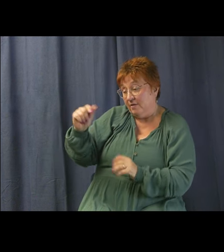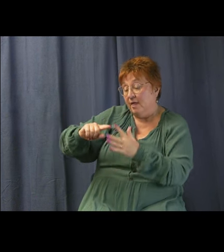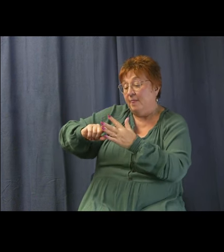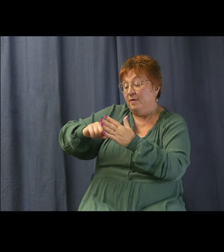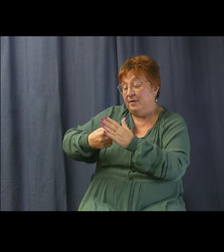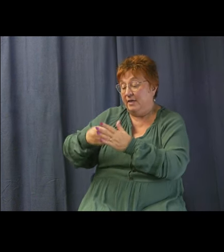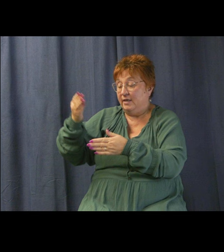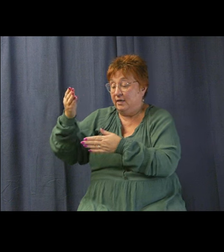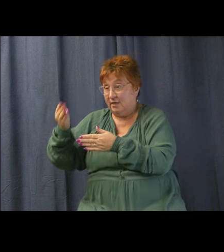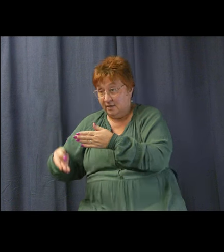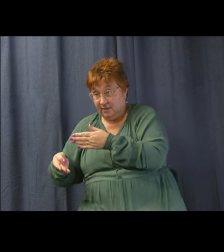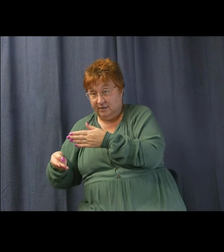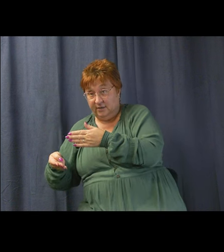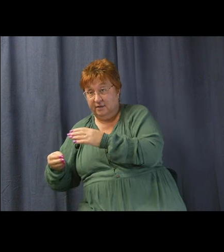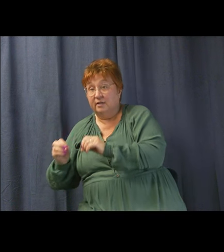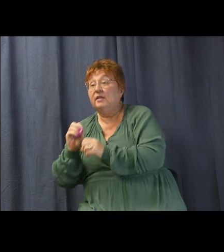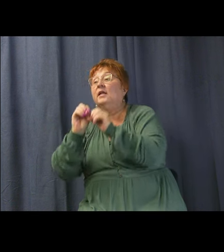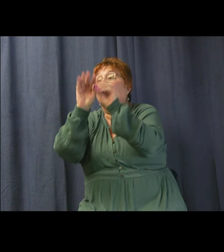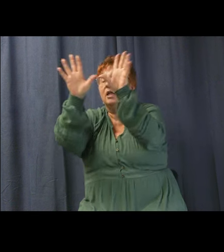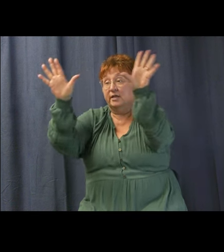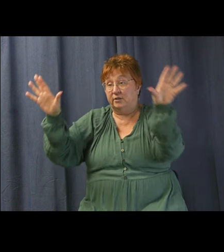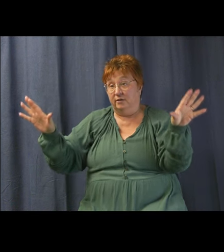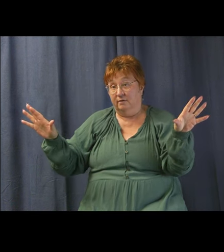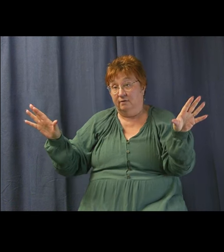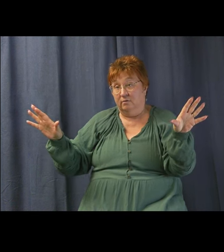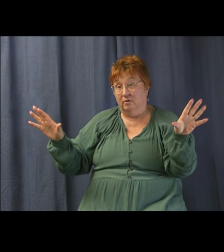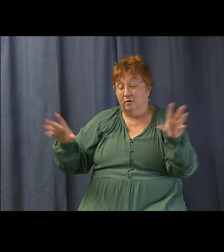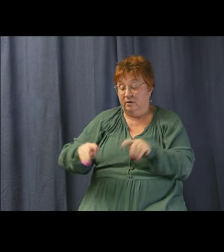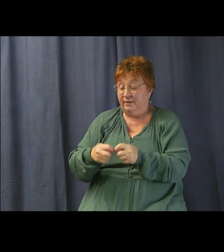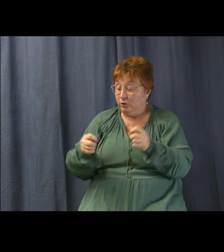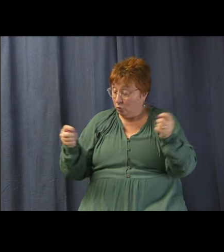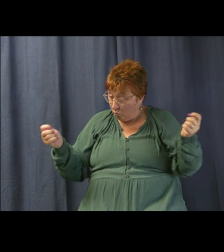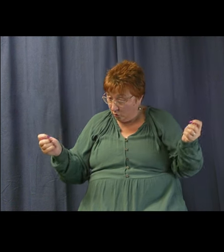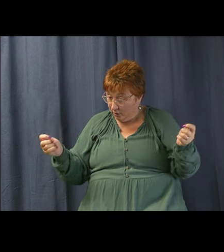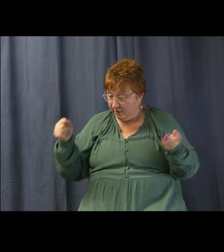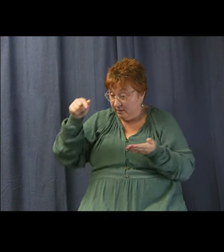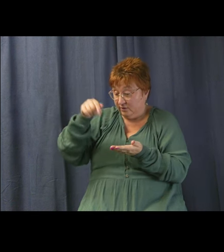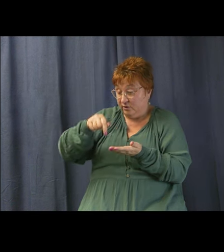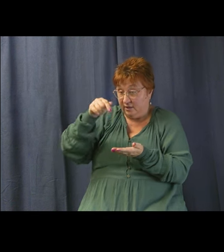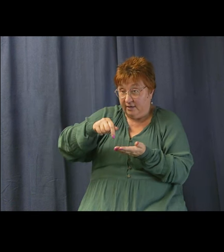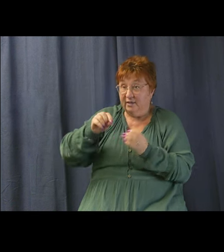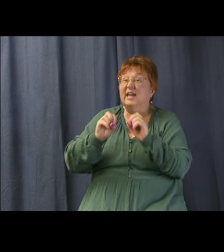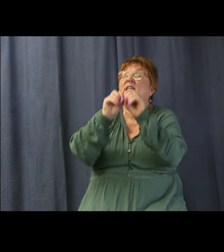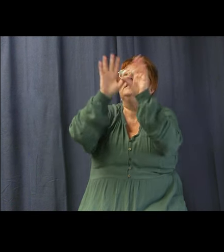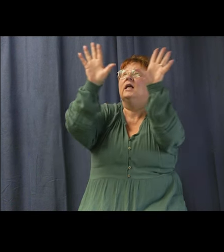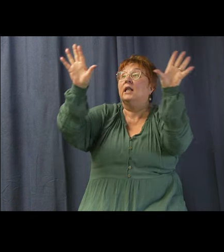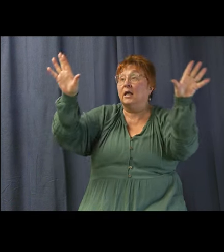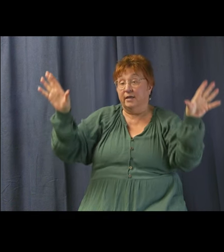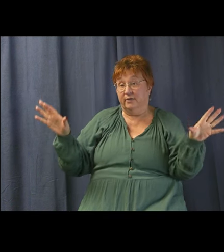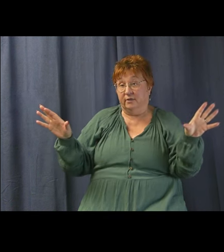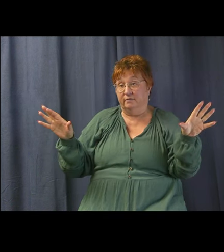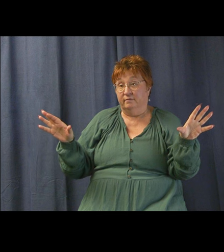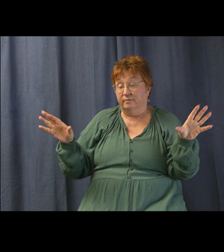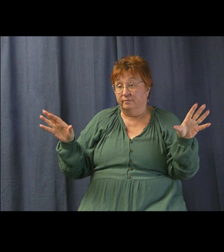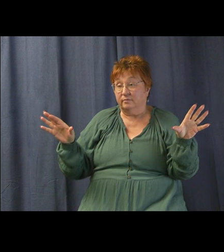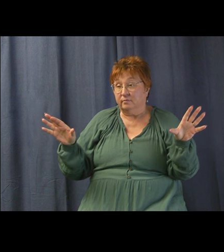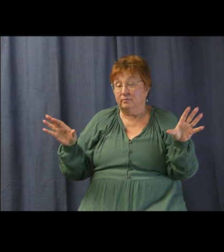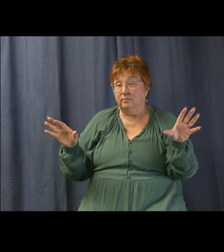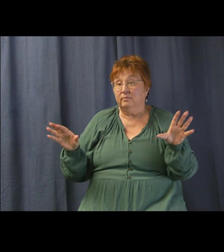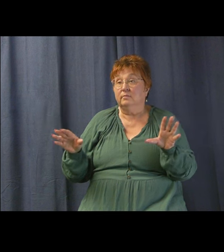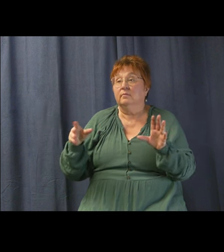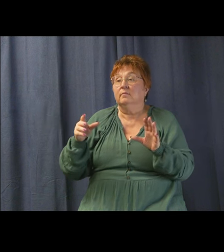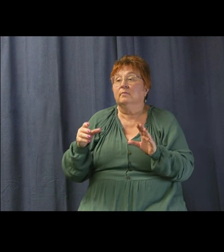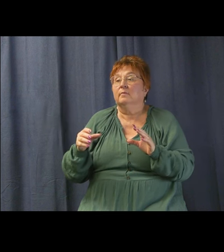here we have the light, and the Torah is the light, and it's Aleph